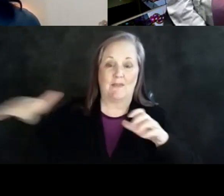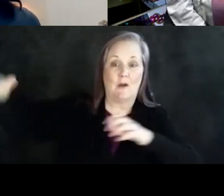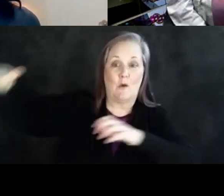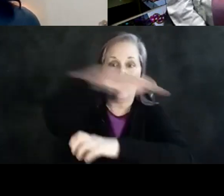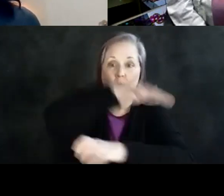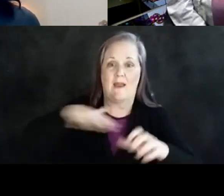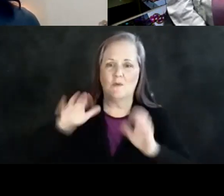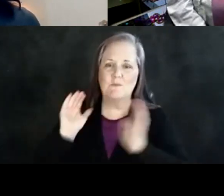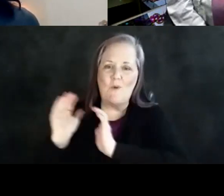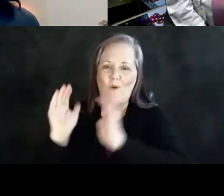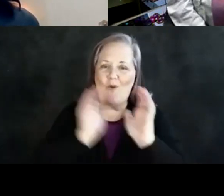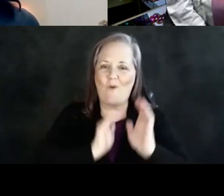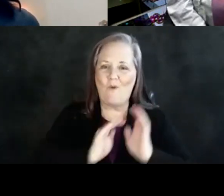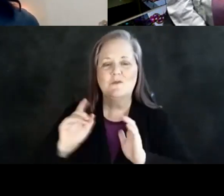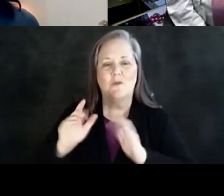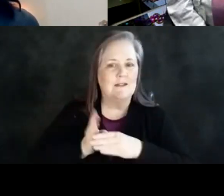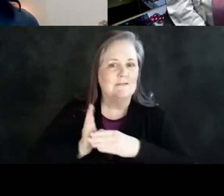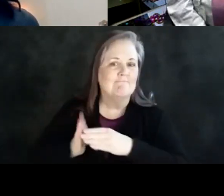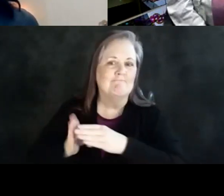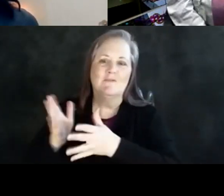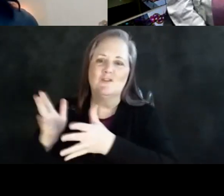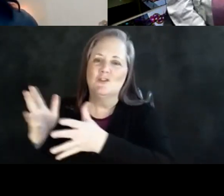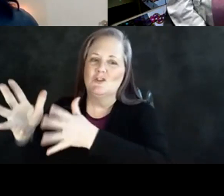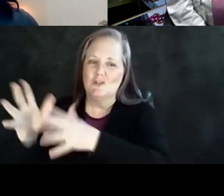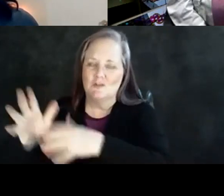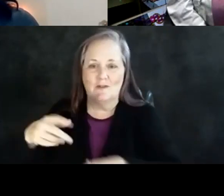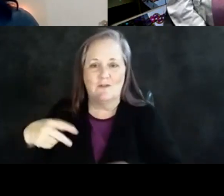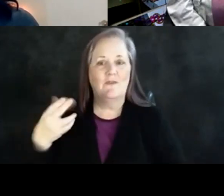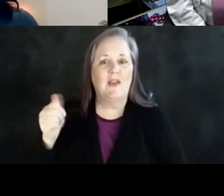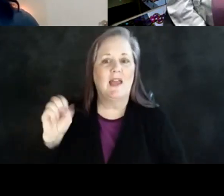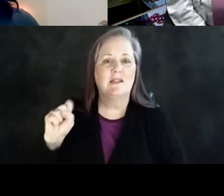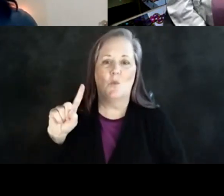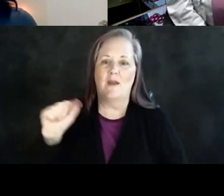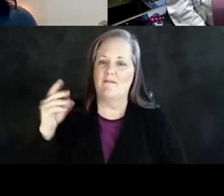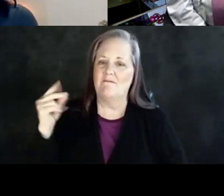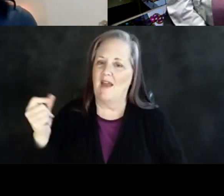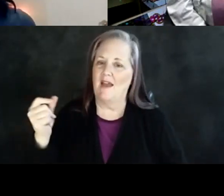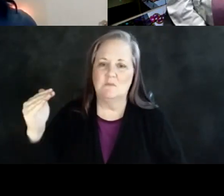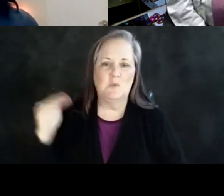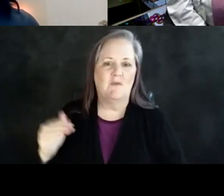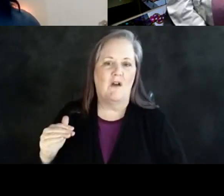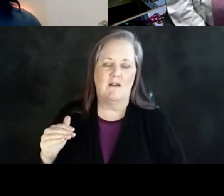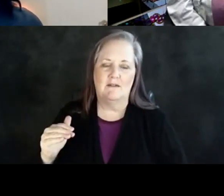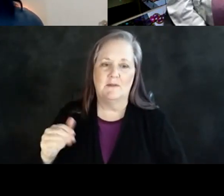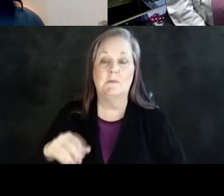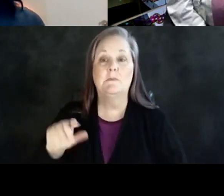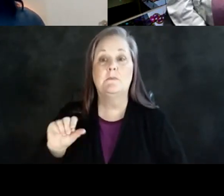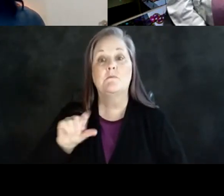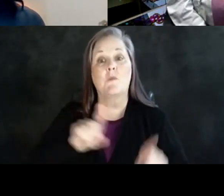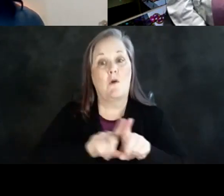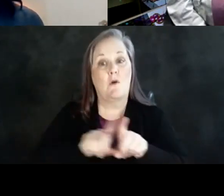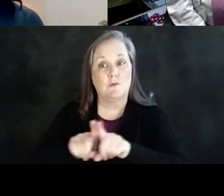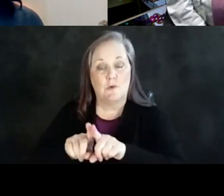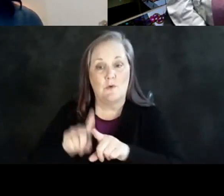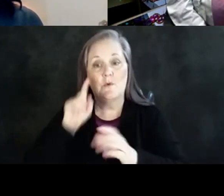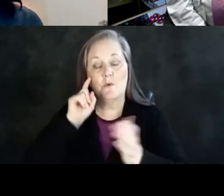they were able to get through their phase 1A pretty quickly and move on to others. The other thing also to